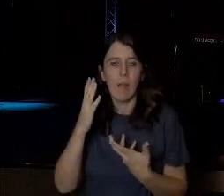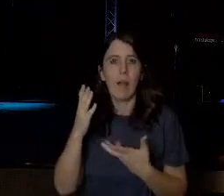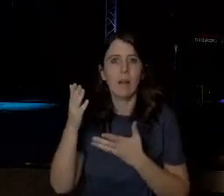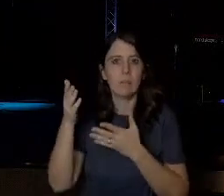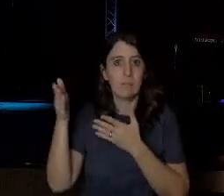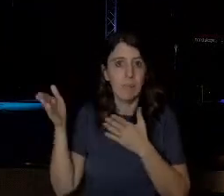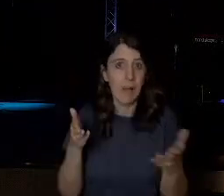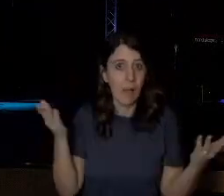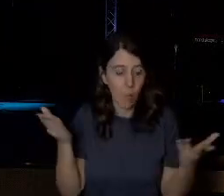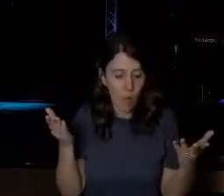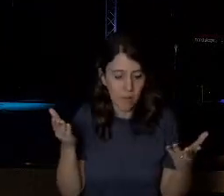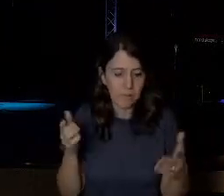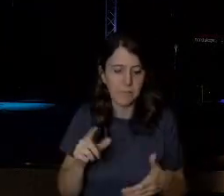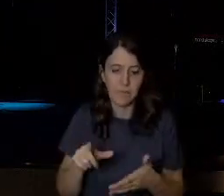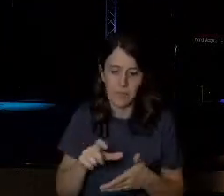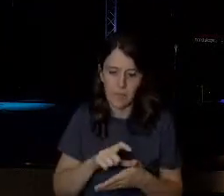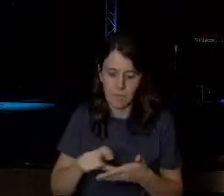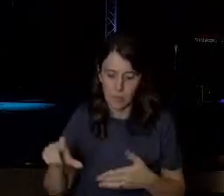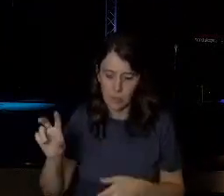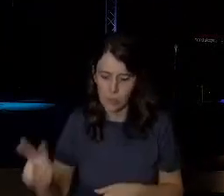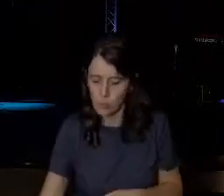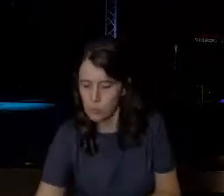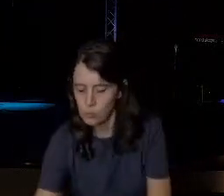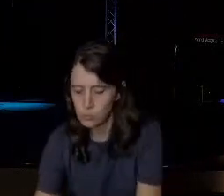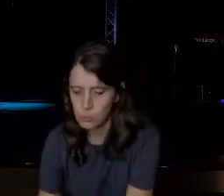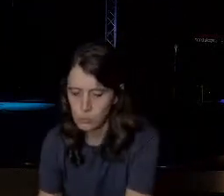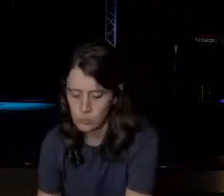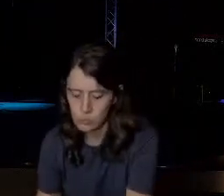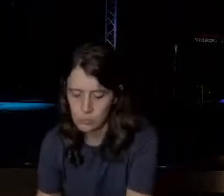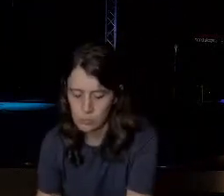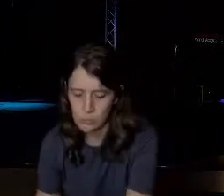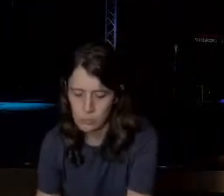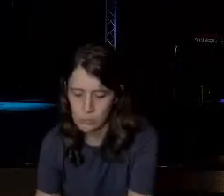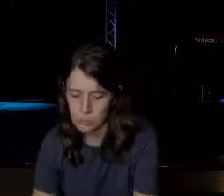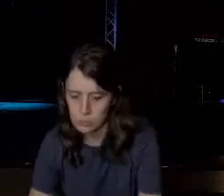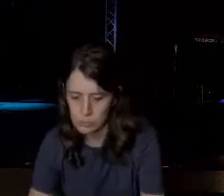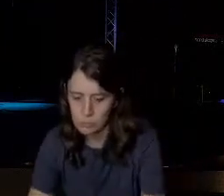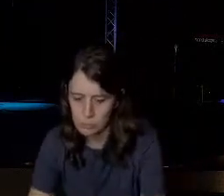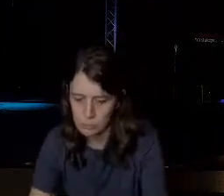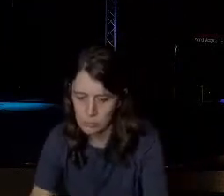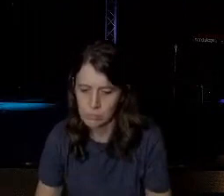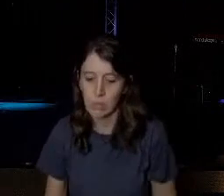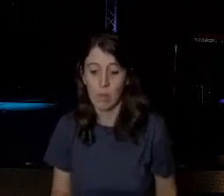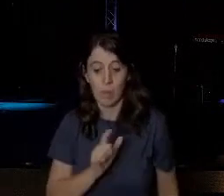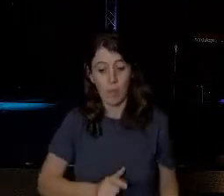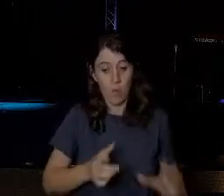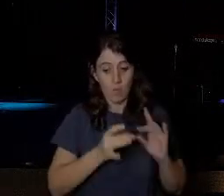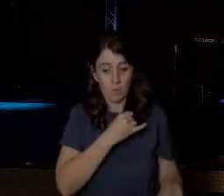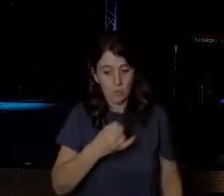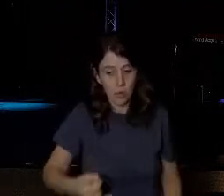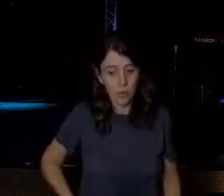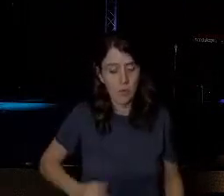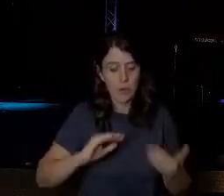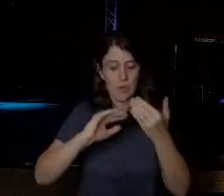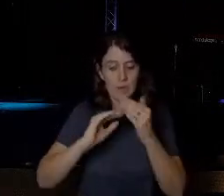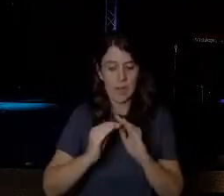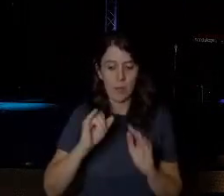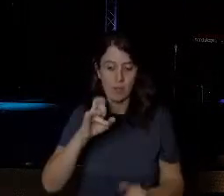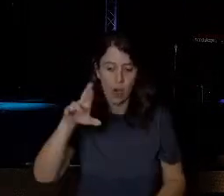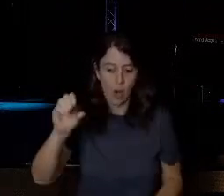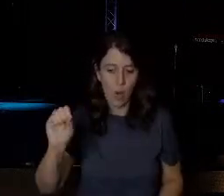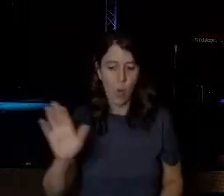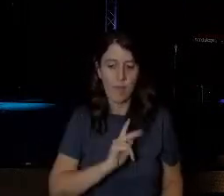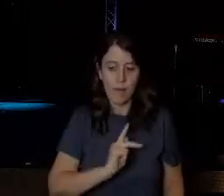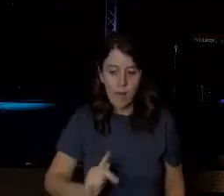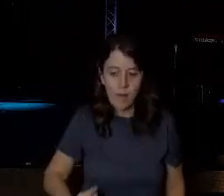chapter 6, starting at verse 2. Then the Lord said to Joshua, "See, I have delivered Jericho into your hands, along with its